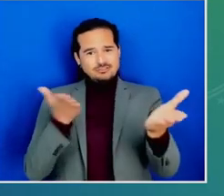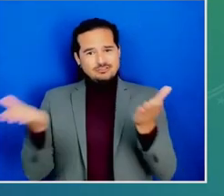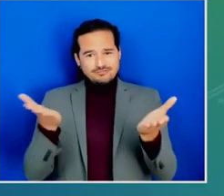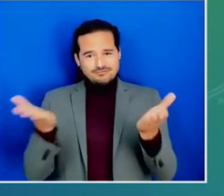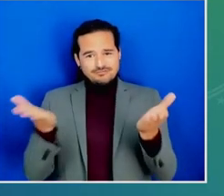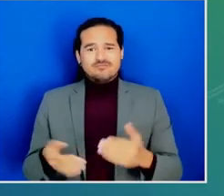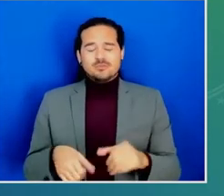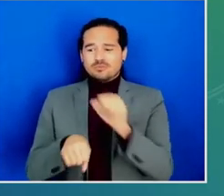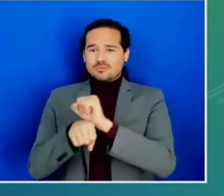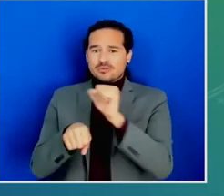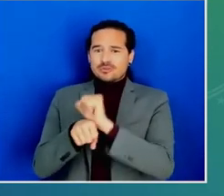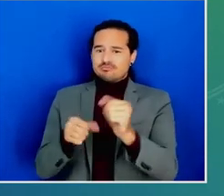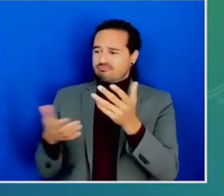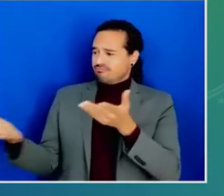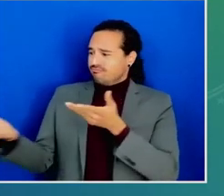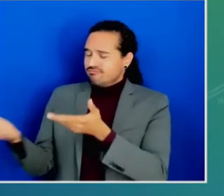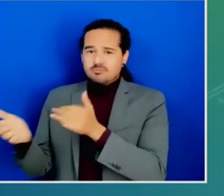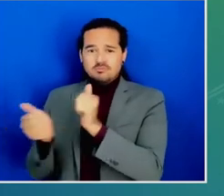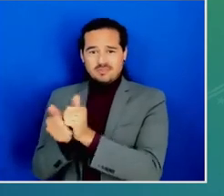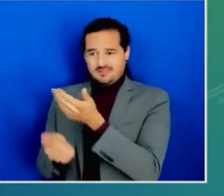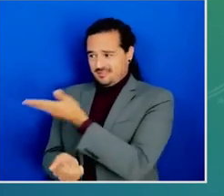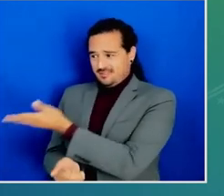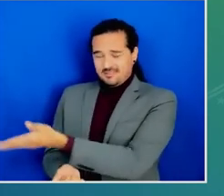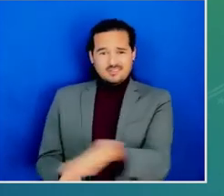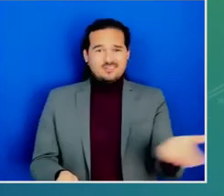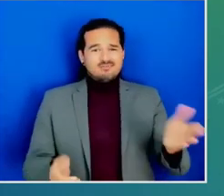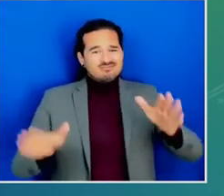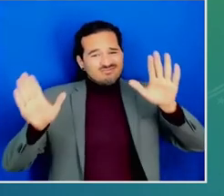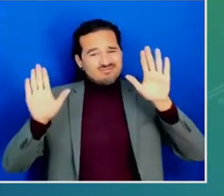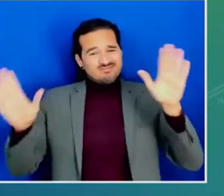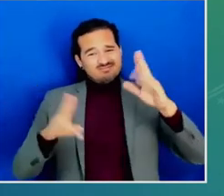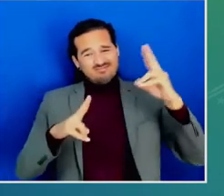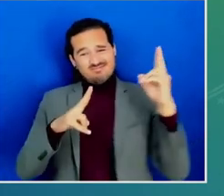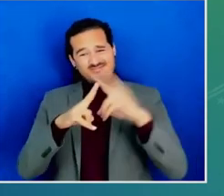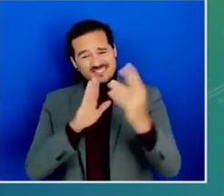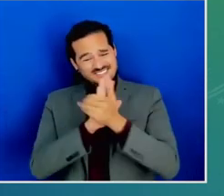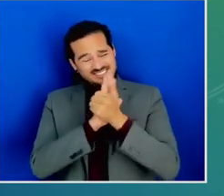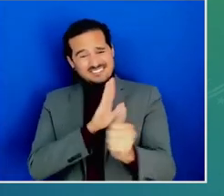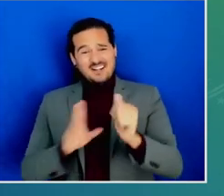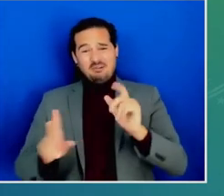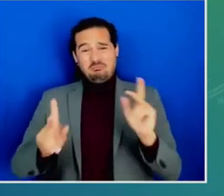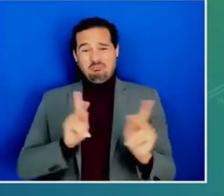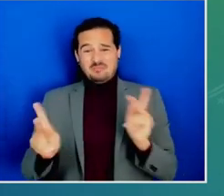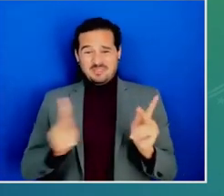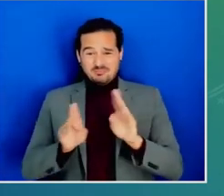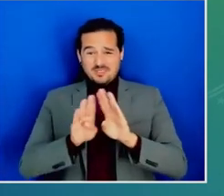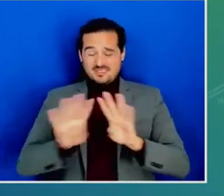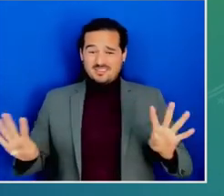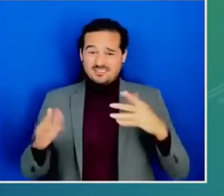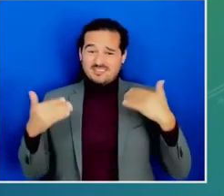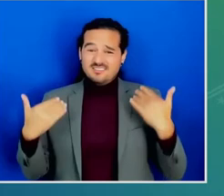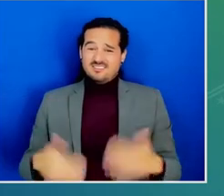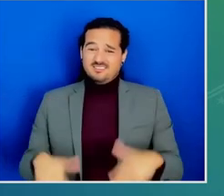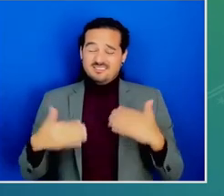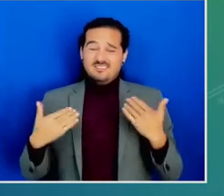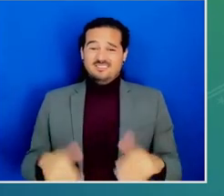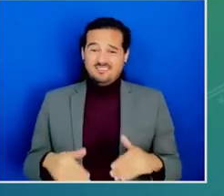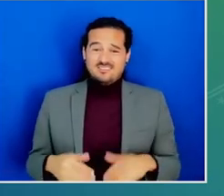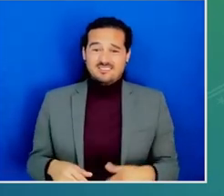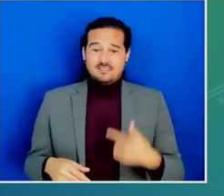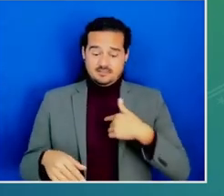serve and to work beside and with this incredibly talented team. You know, the issues I've